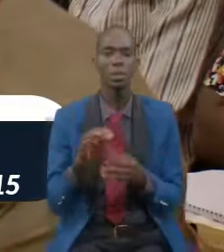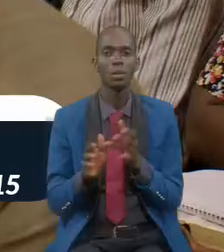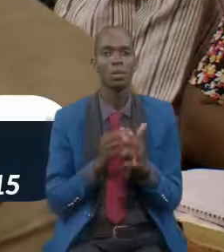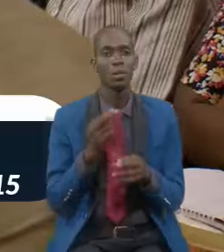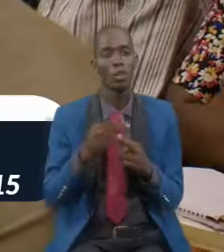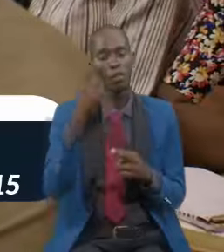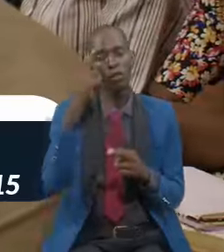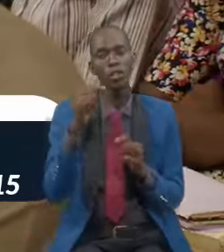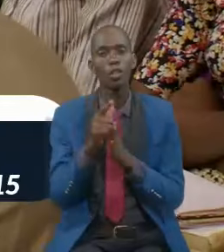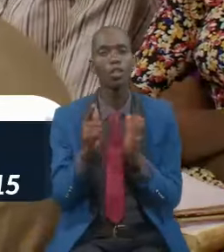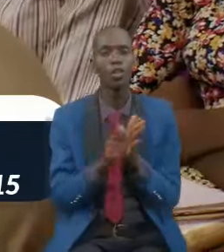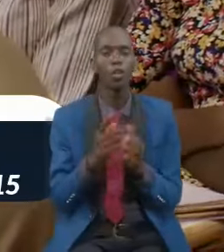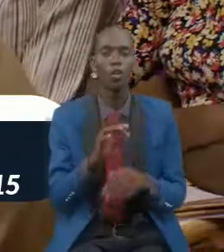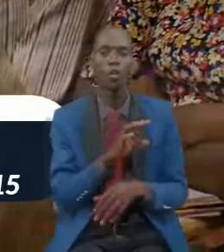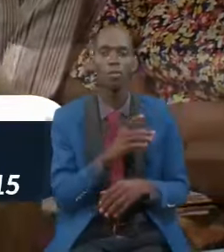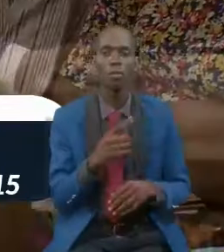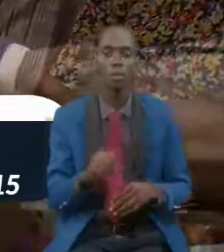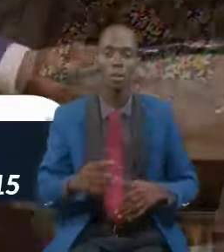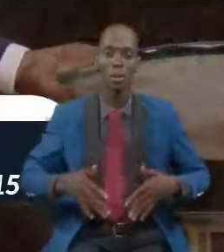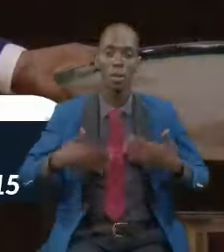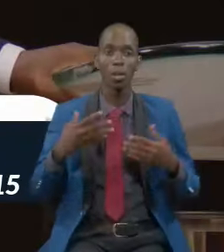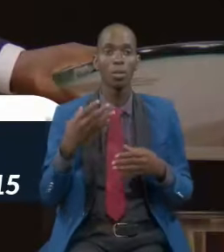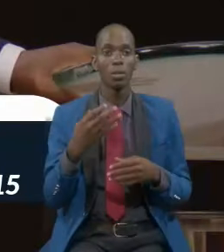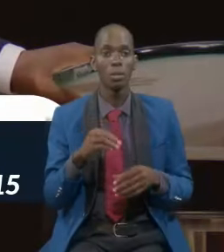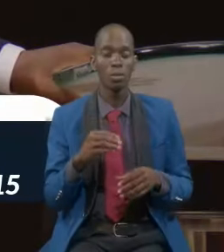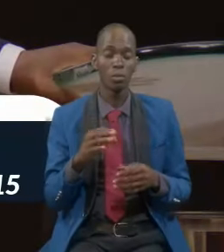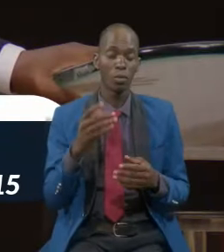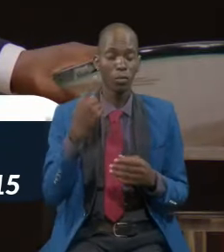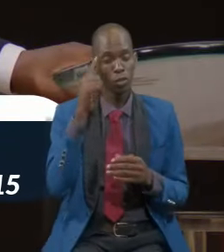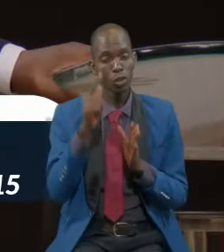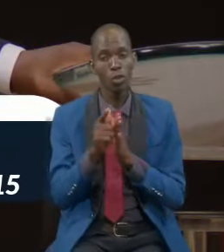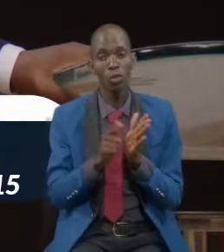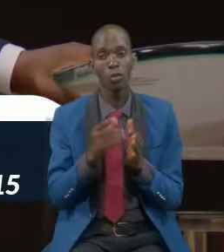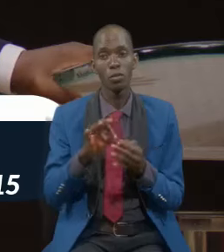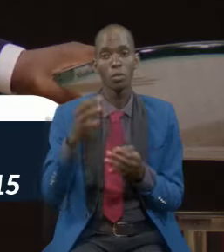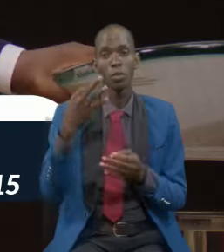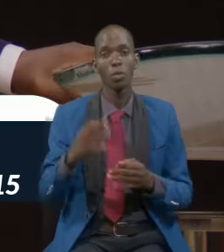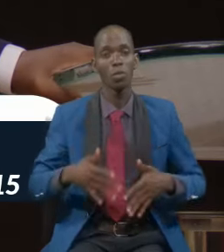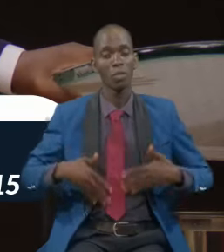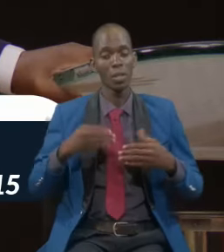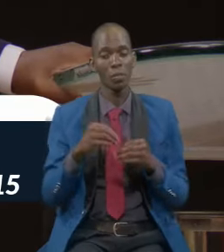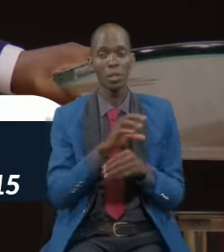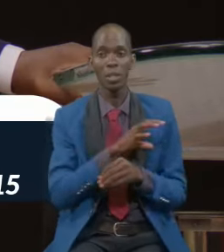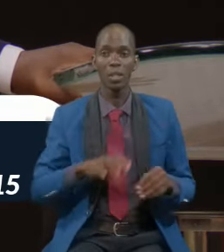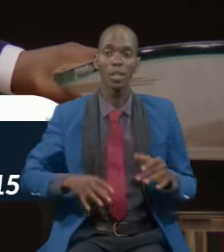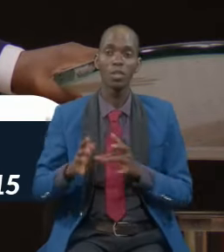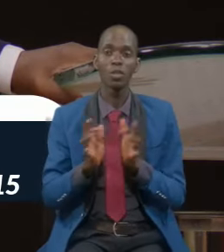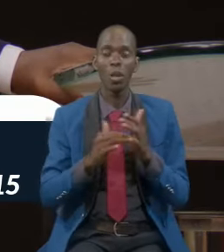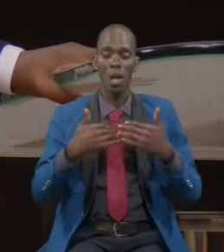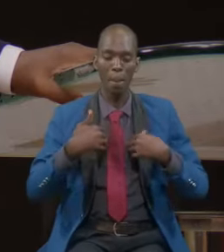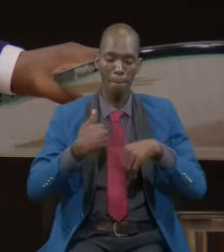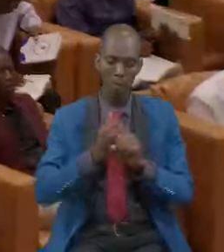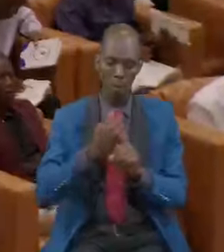the Spirit of life in Christ Jesus has made me free. It will make you